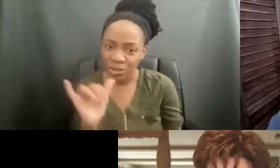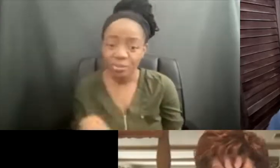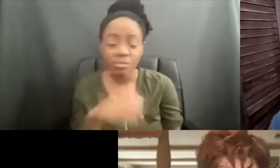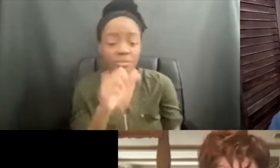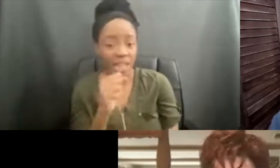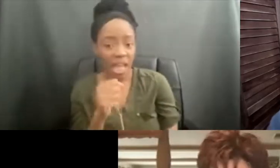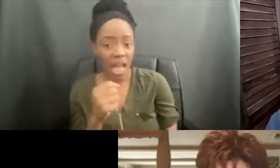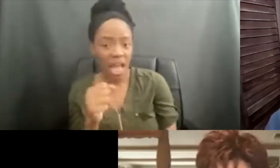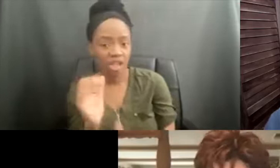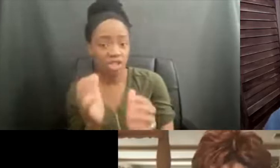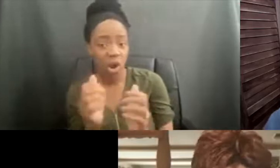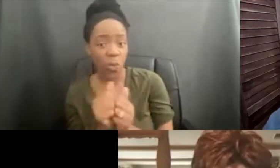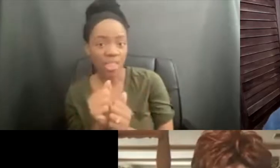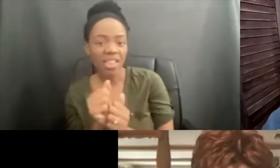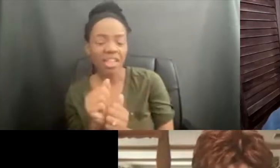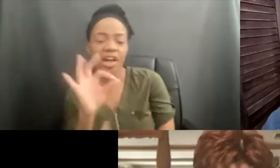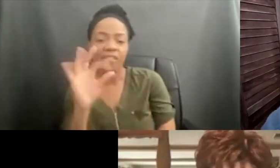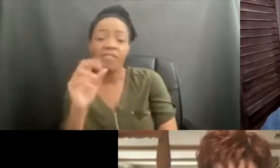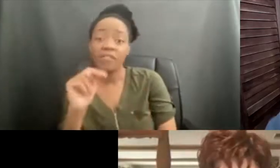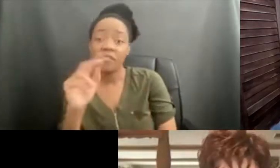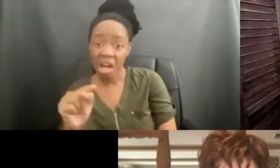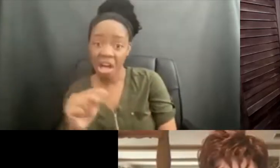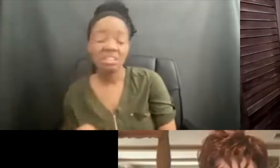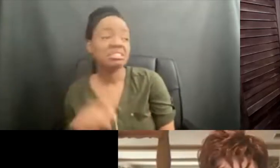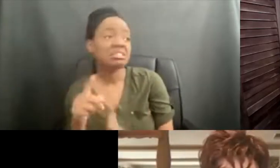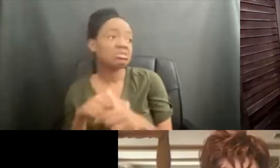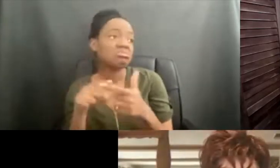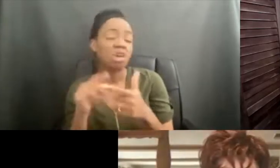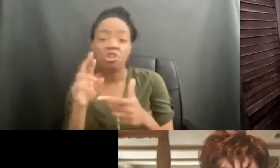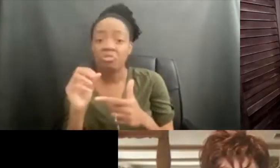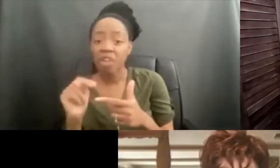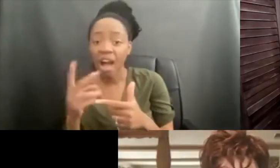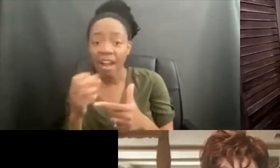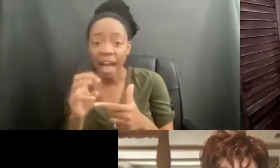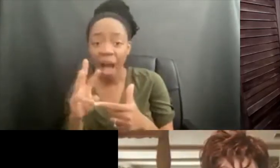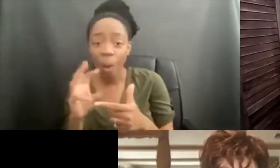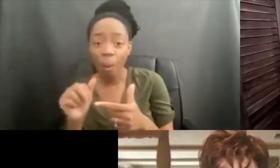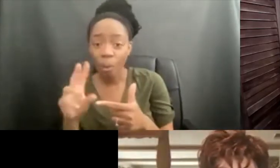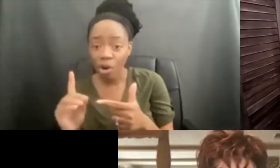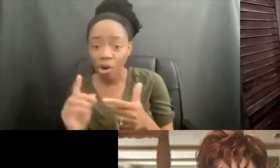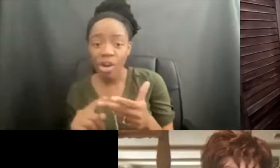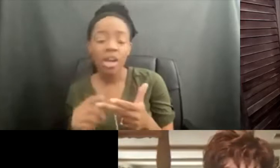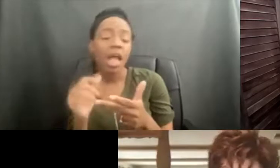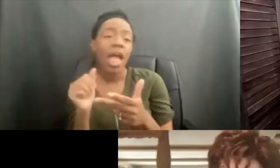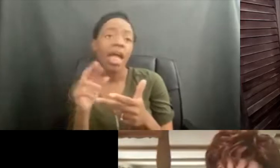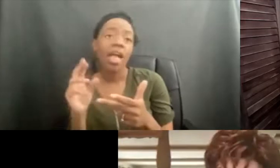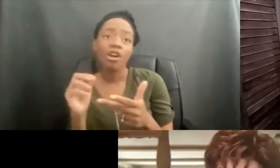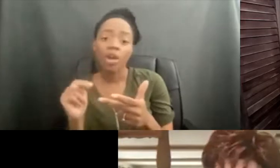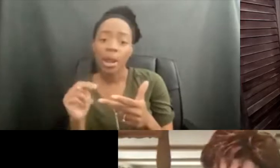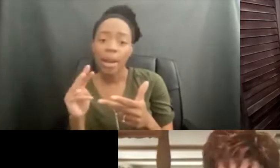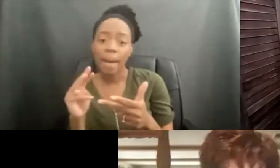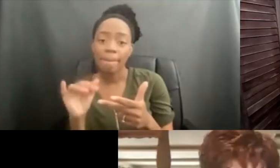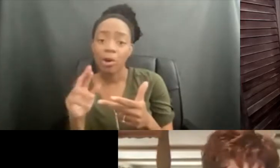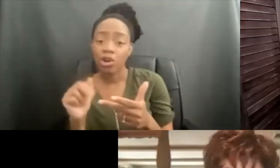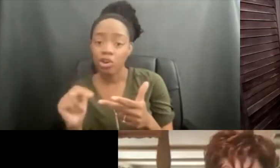quite a bit. I talked to Ron Howard quite a bit. Mm. And then Aaron Moran is gone, is